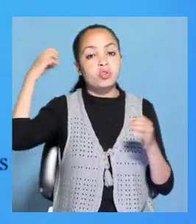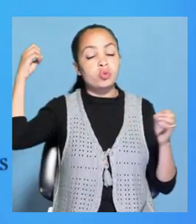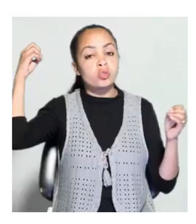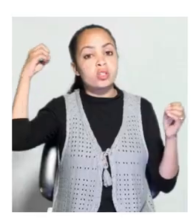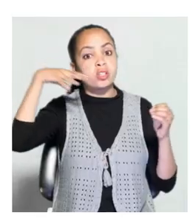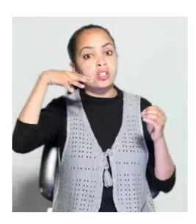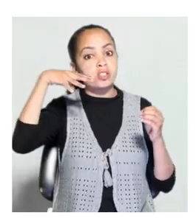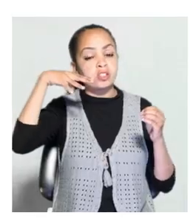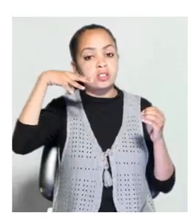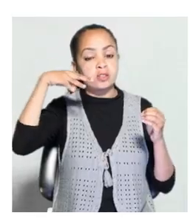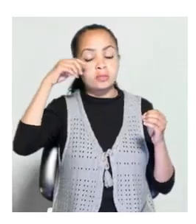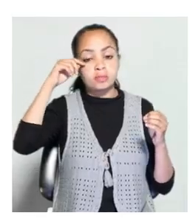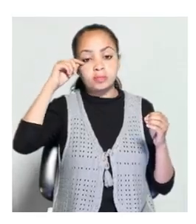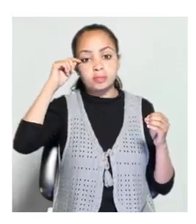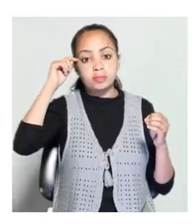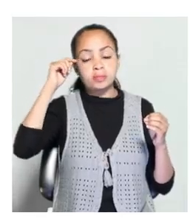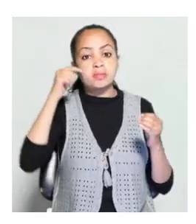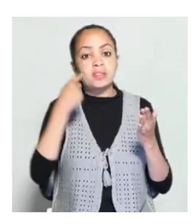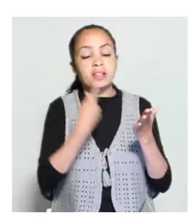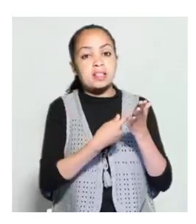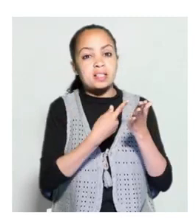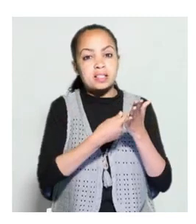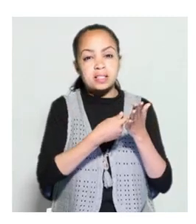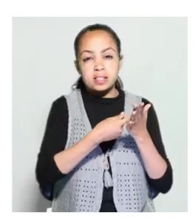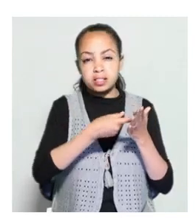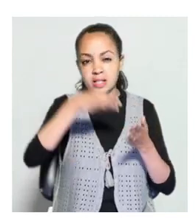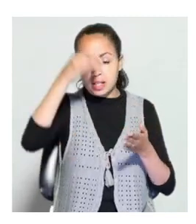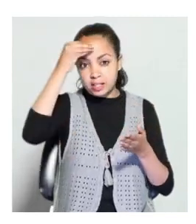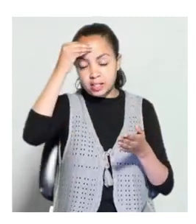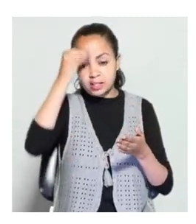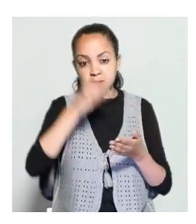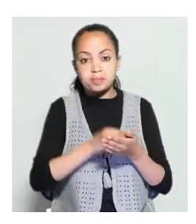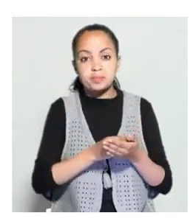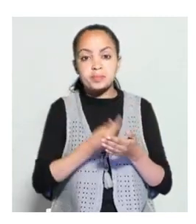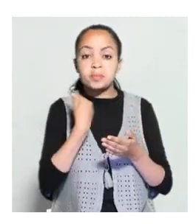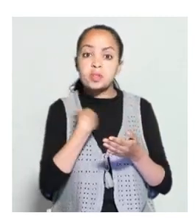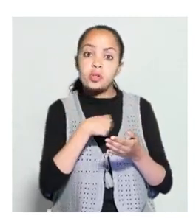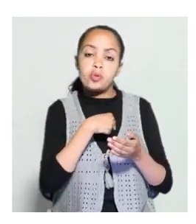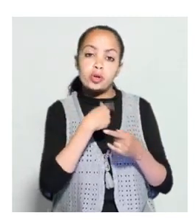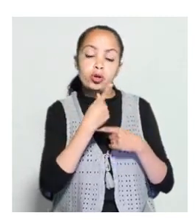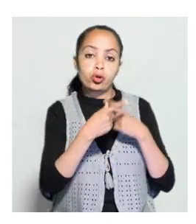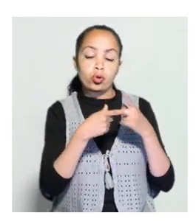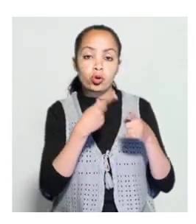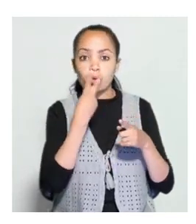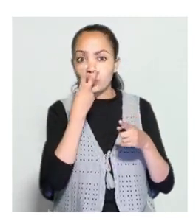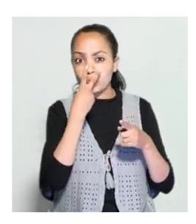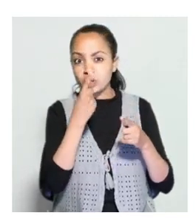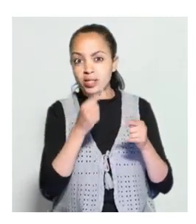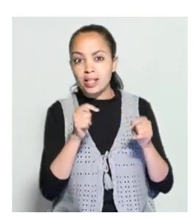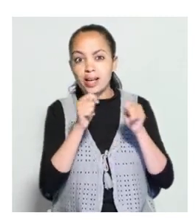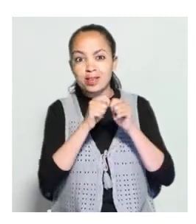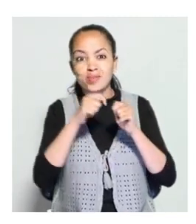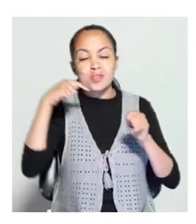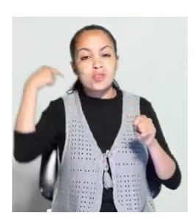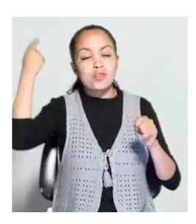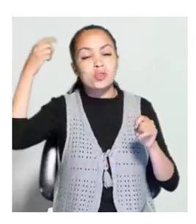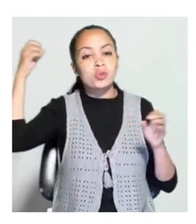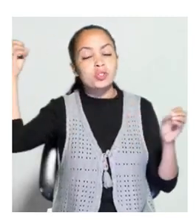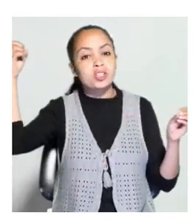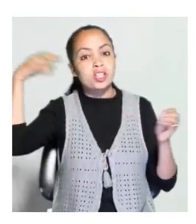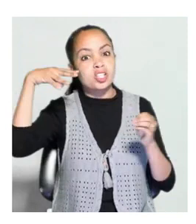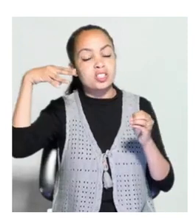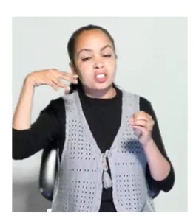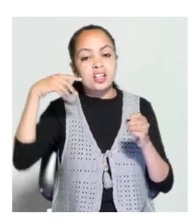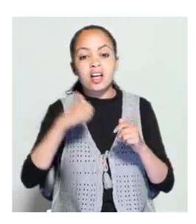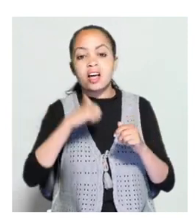photosynthesis. Under this lesson, we are going to see types of photosynthesis,